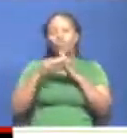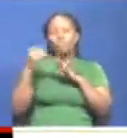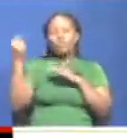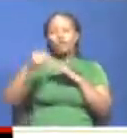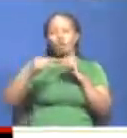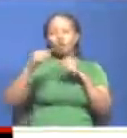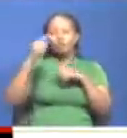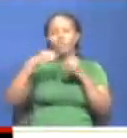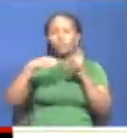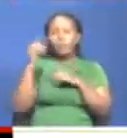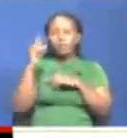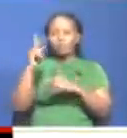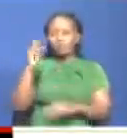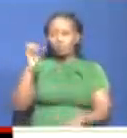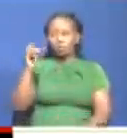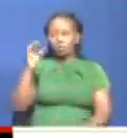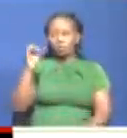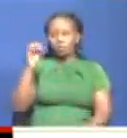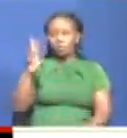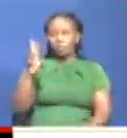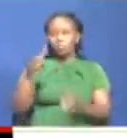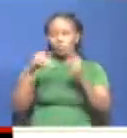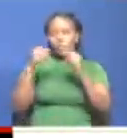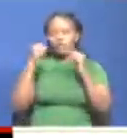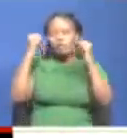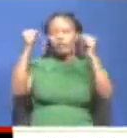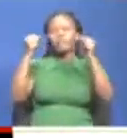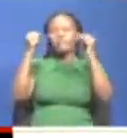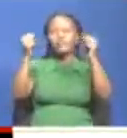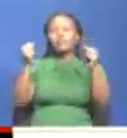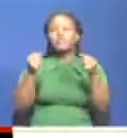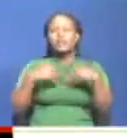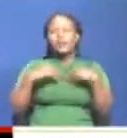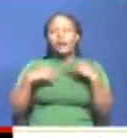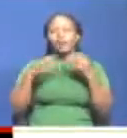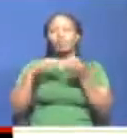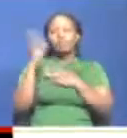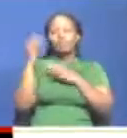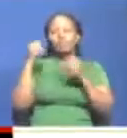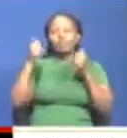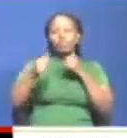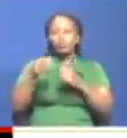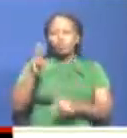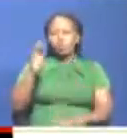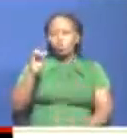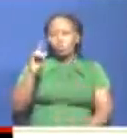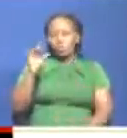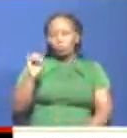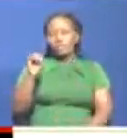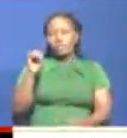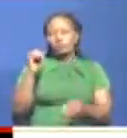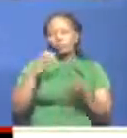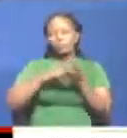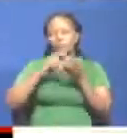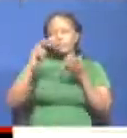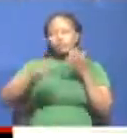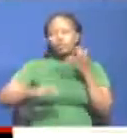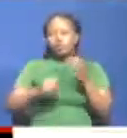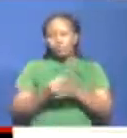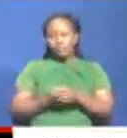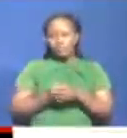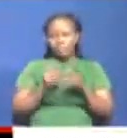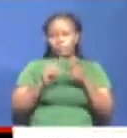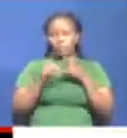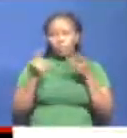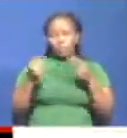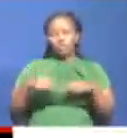Coril emerged victorious in a most tense race which saw William Ryan disqualified. The trials will end